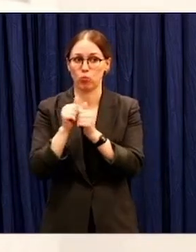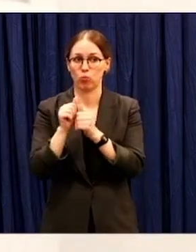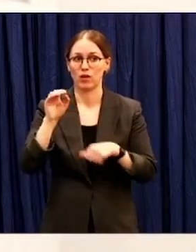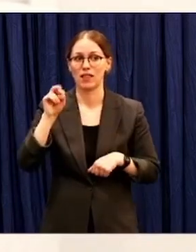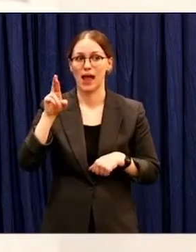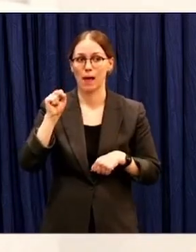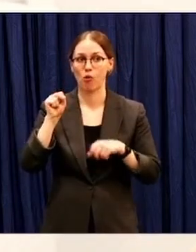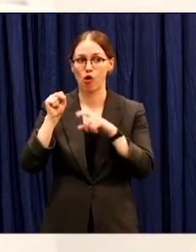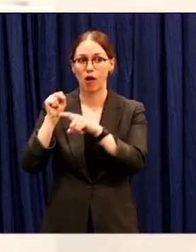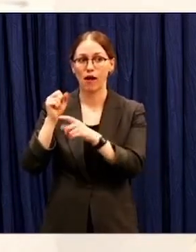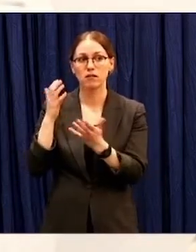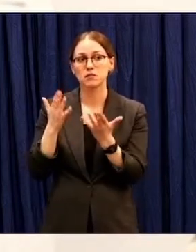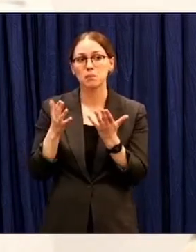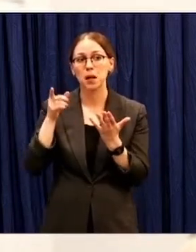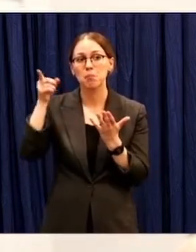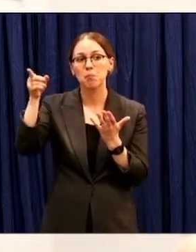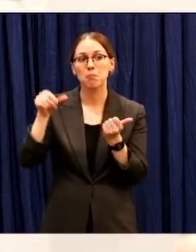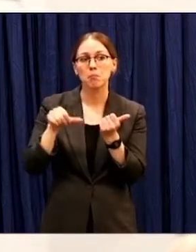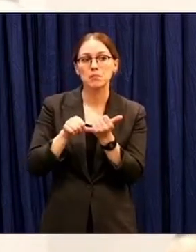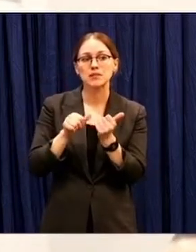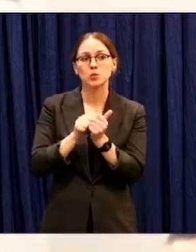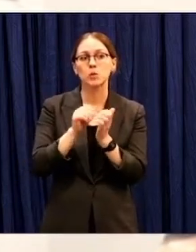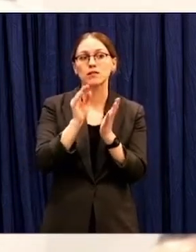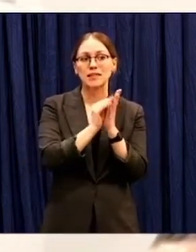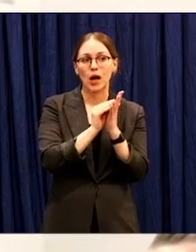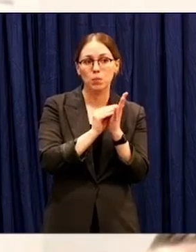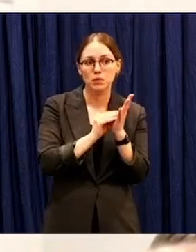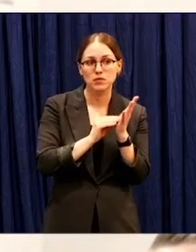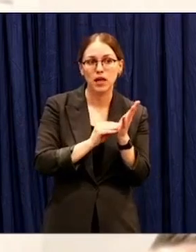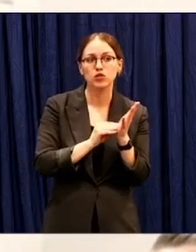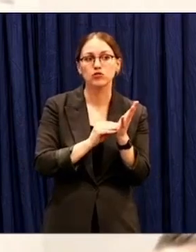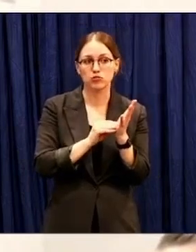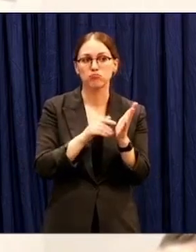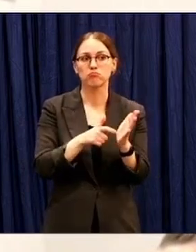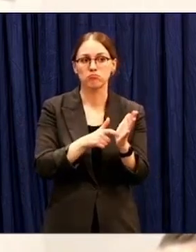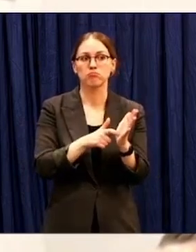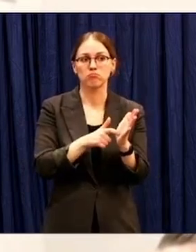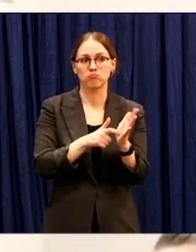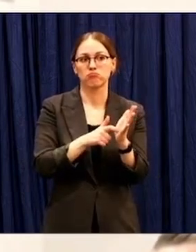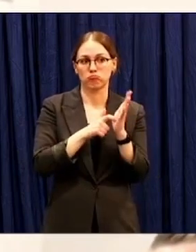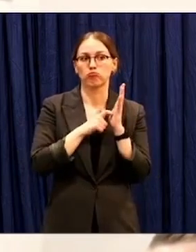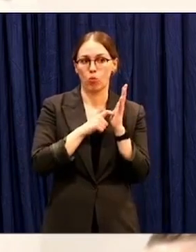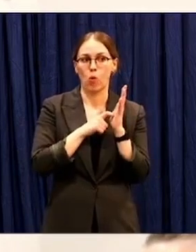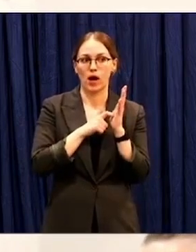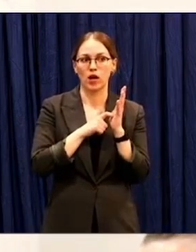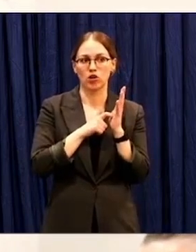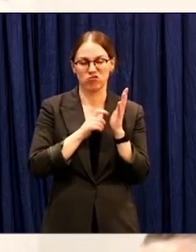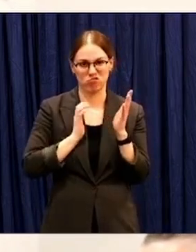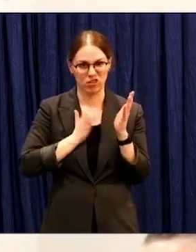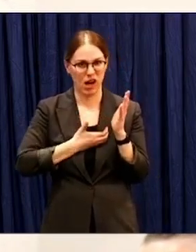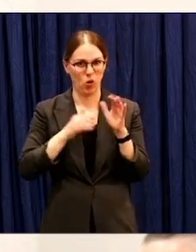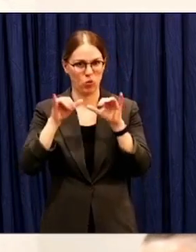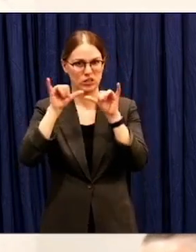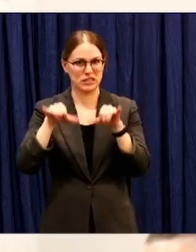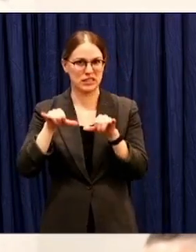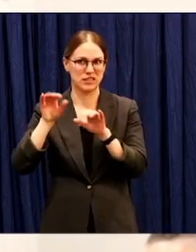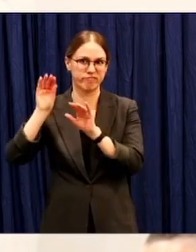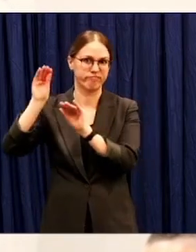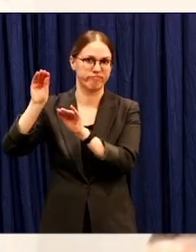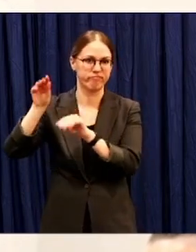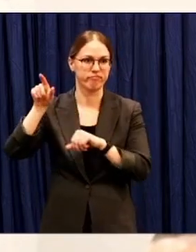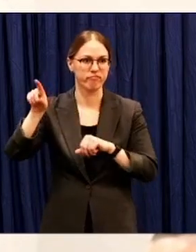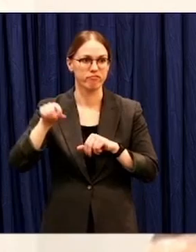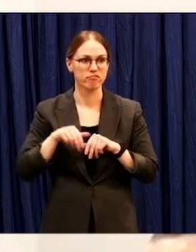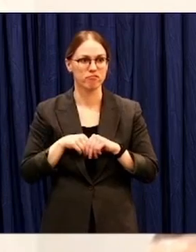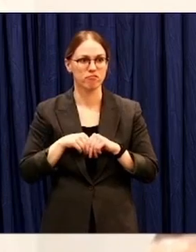with the documentation that has to be put in our systems of conversations that we're